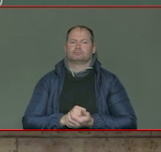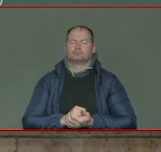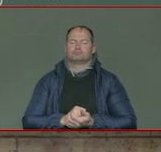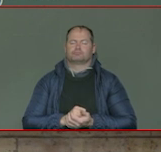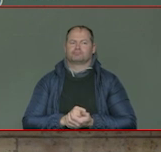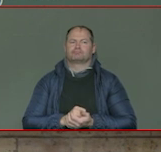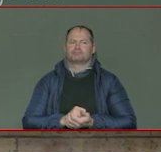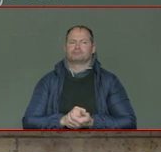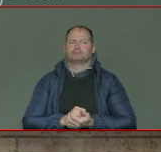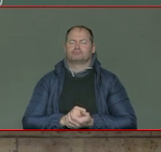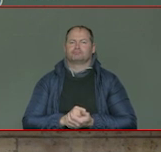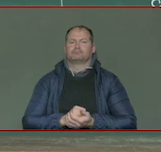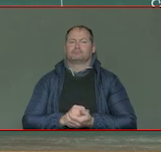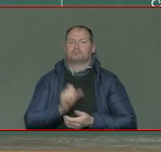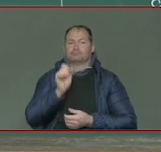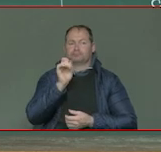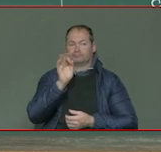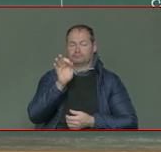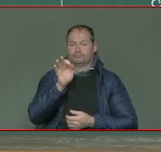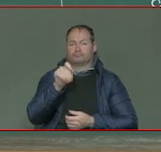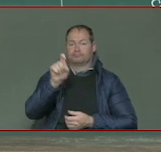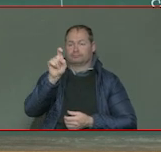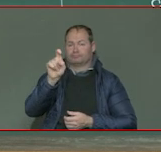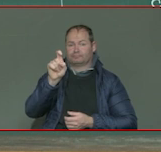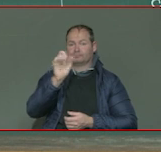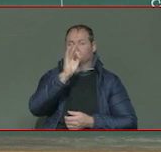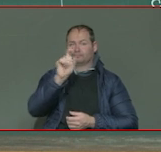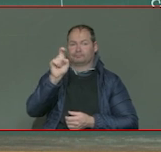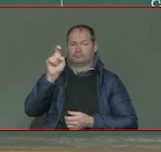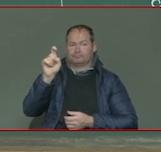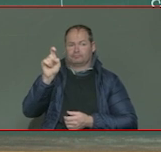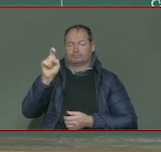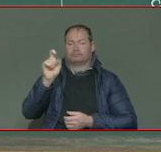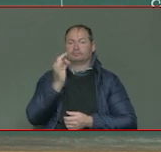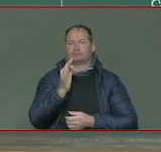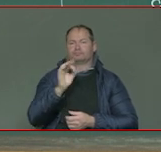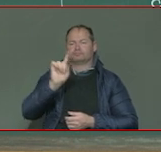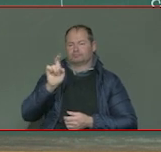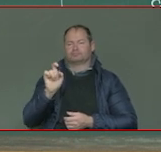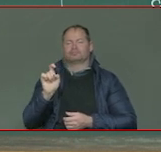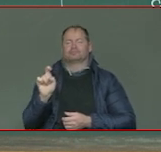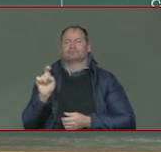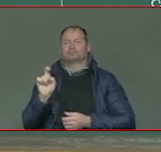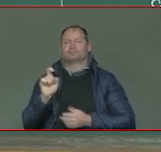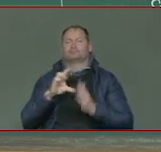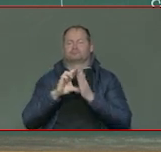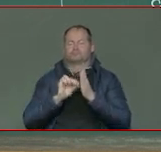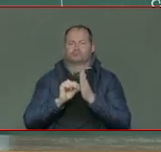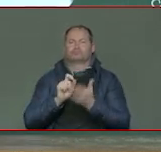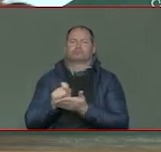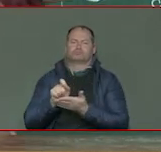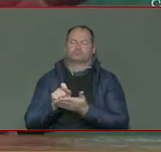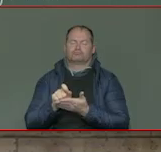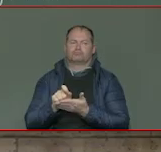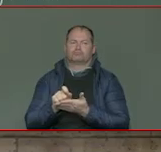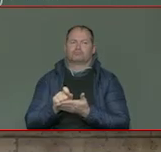So if the expression is in terms of x, if x equal to the expression f prime x is the notation for the derivative. If